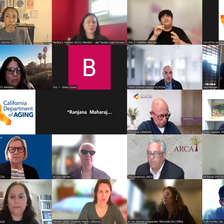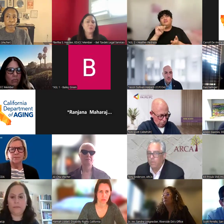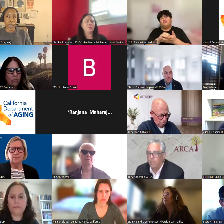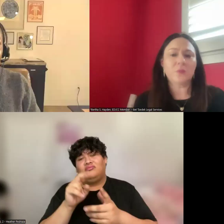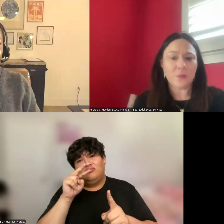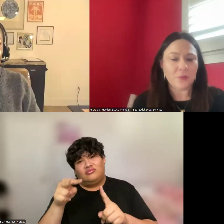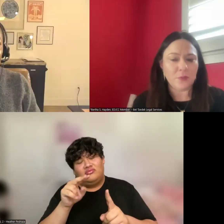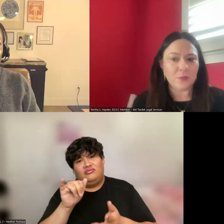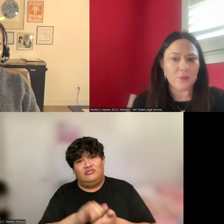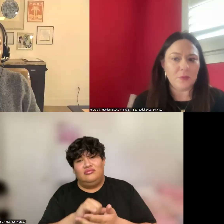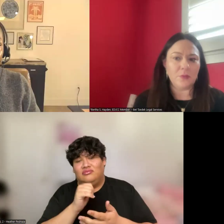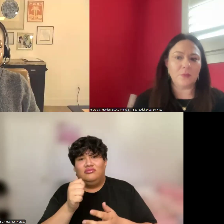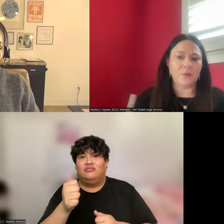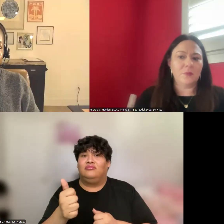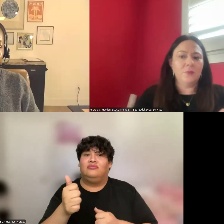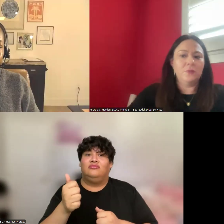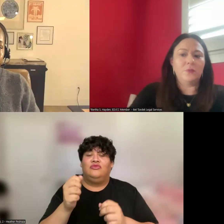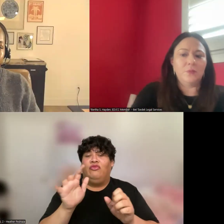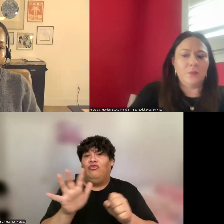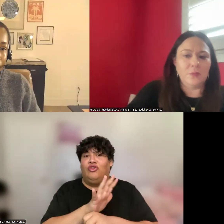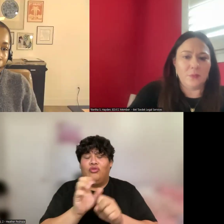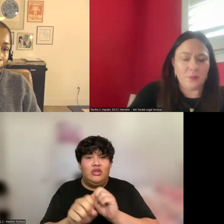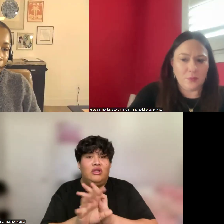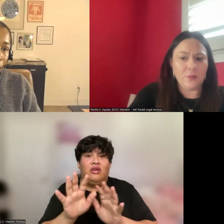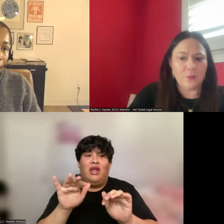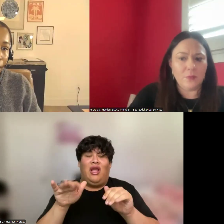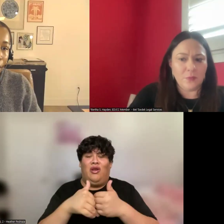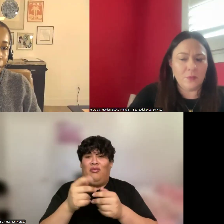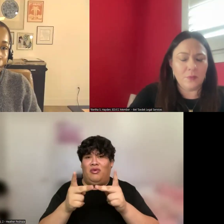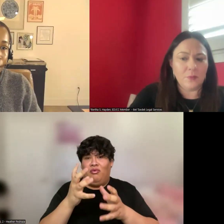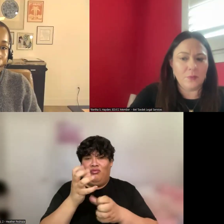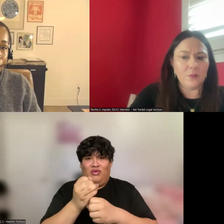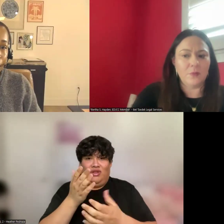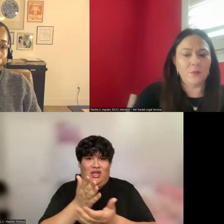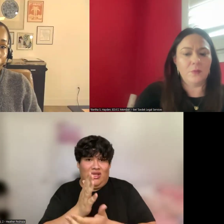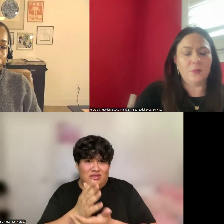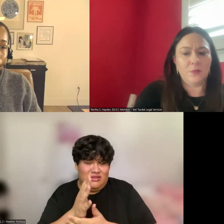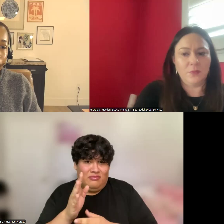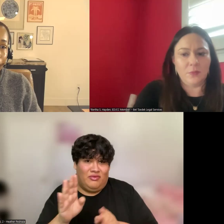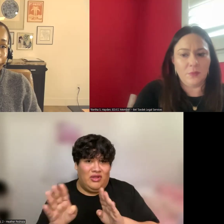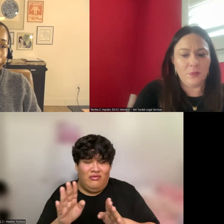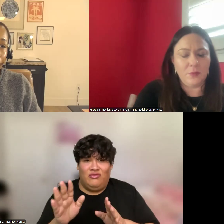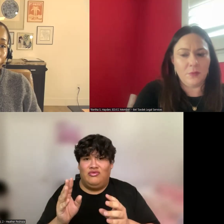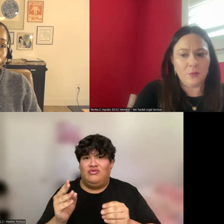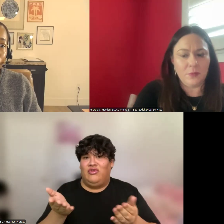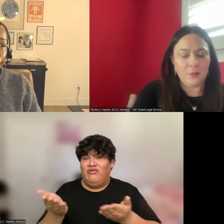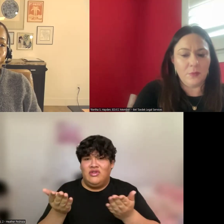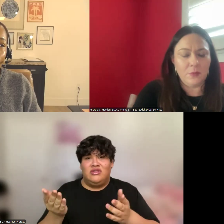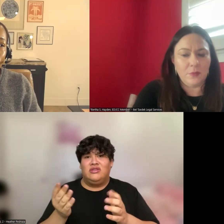mhm, It is not fully clear how people are accessing behavioral health mhm. services currently and